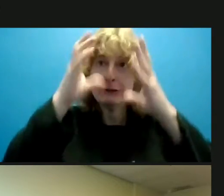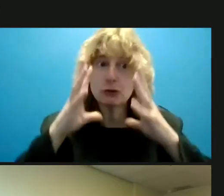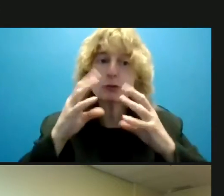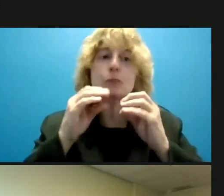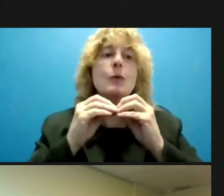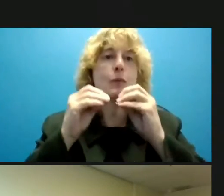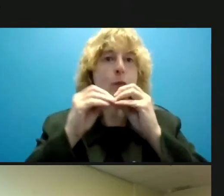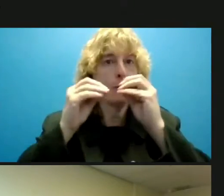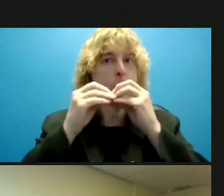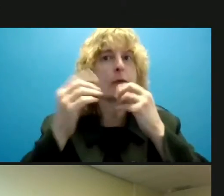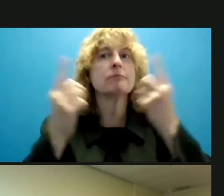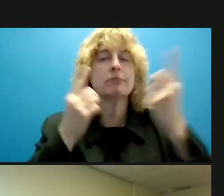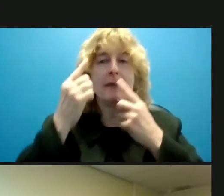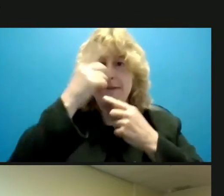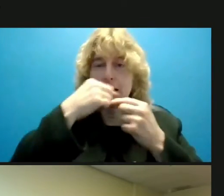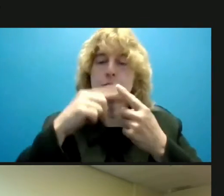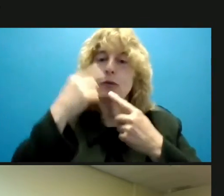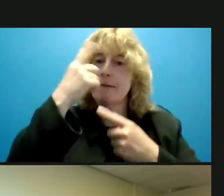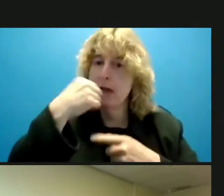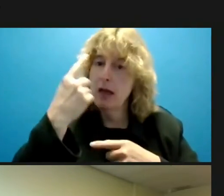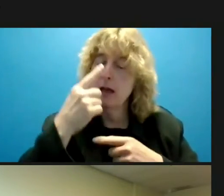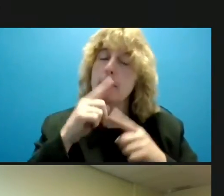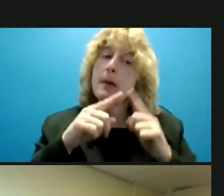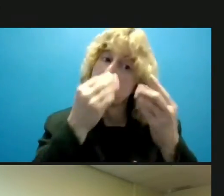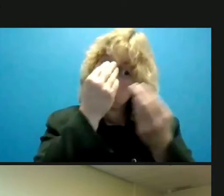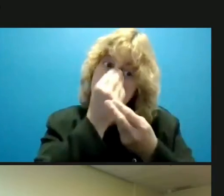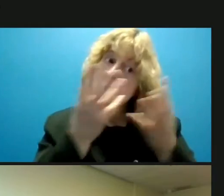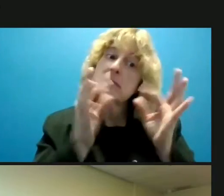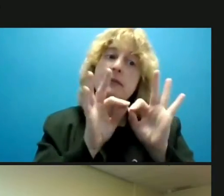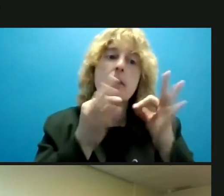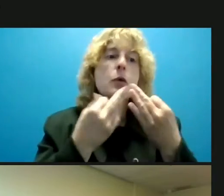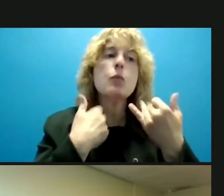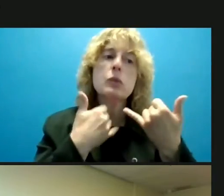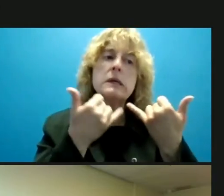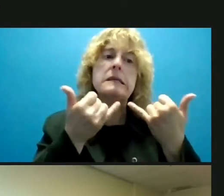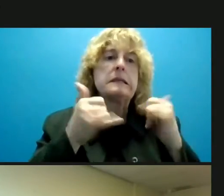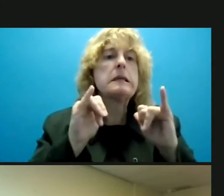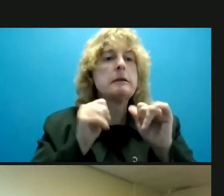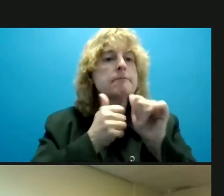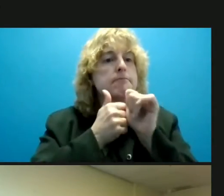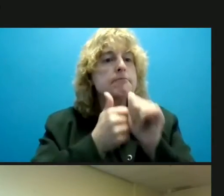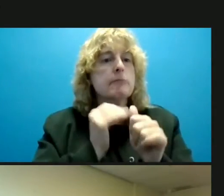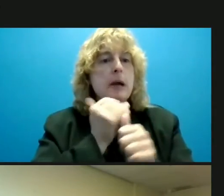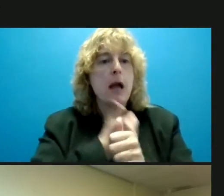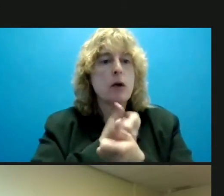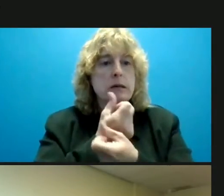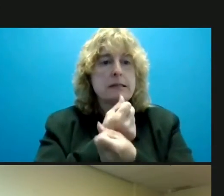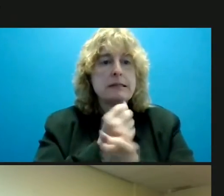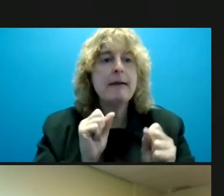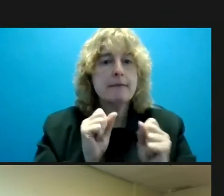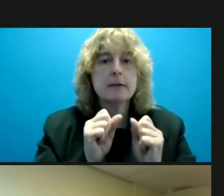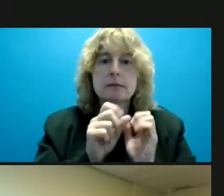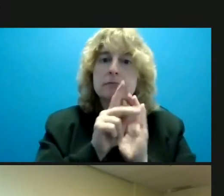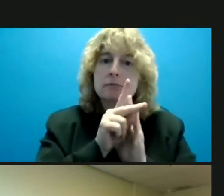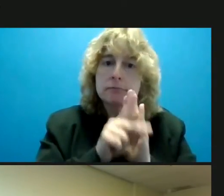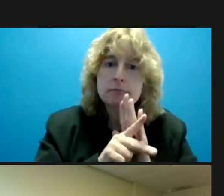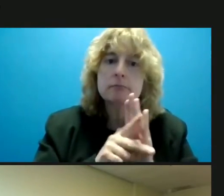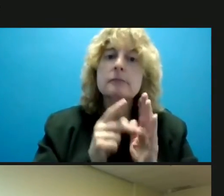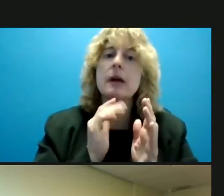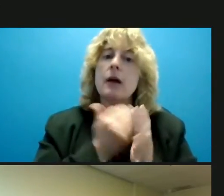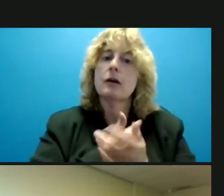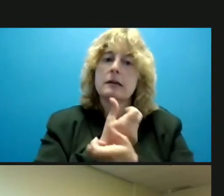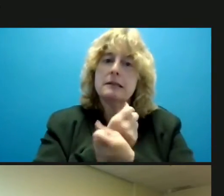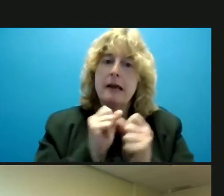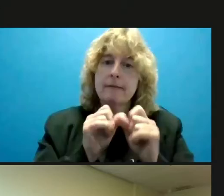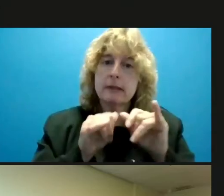families to know that we are still adhering to our safety protocols and our safety standards. So as I was hearing the other young lady that was